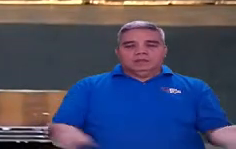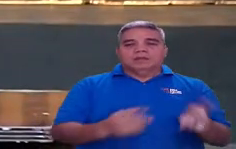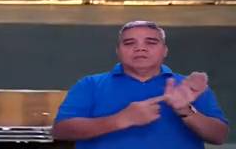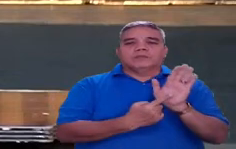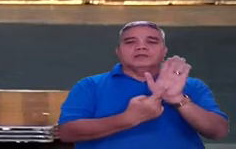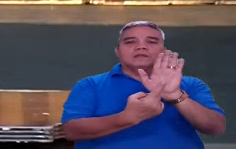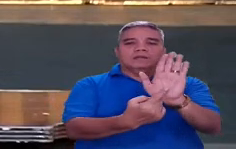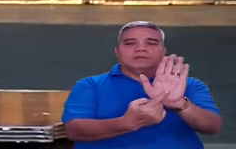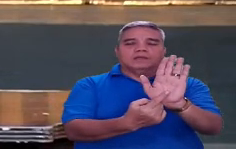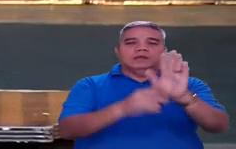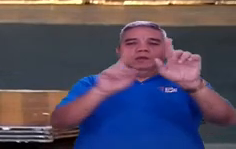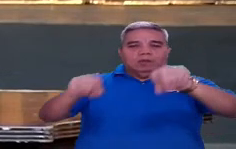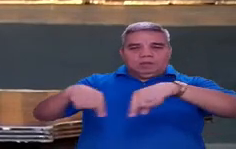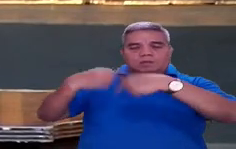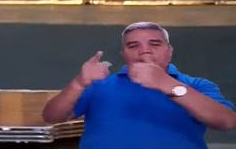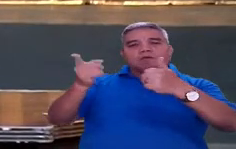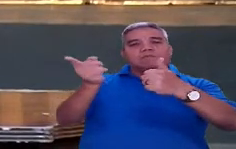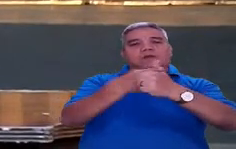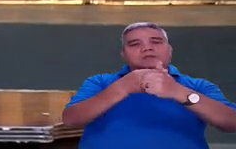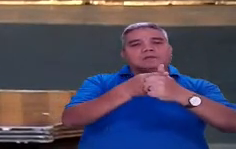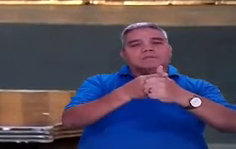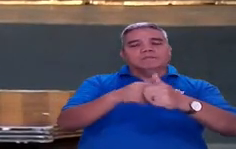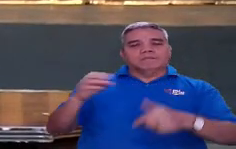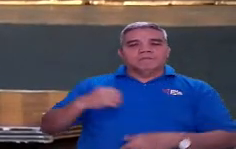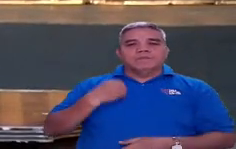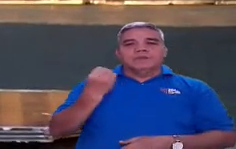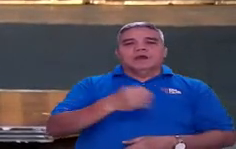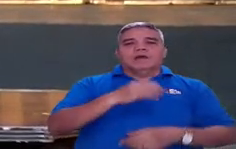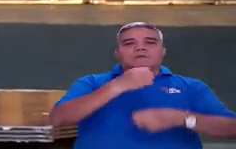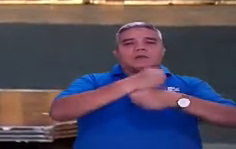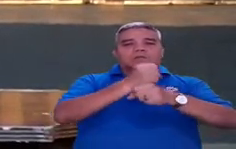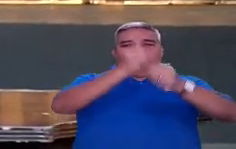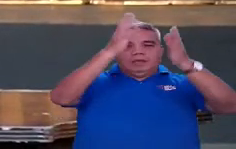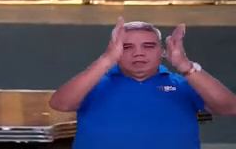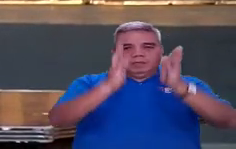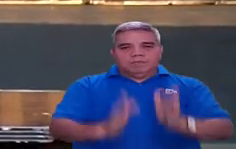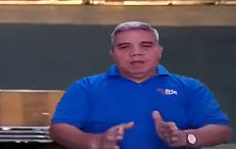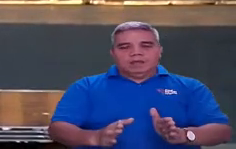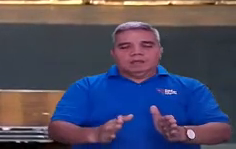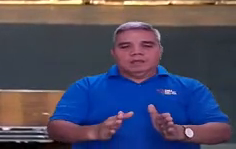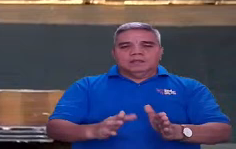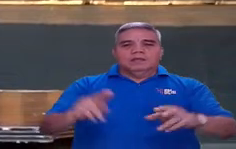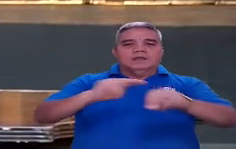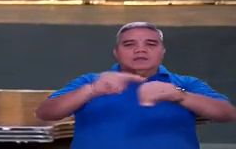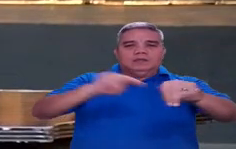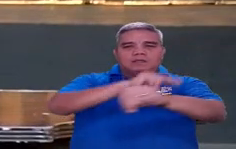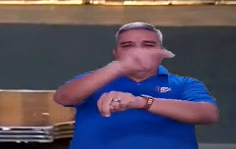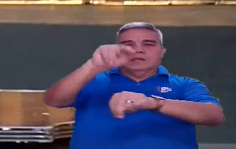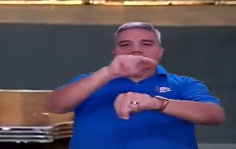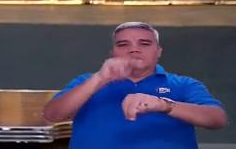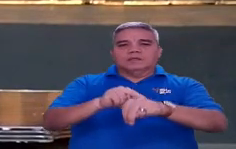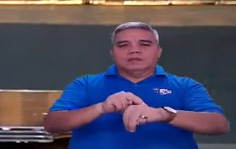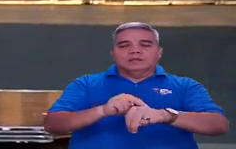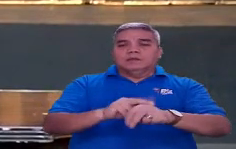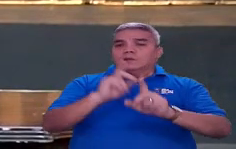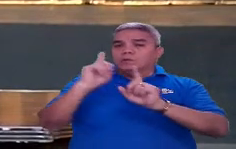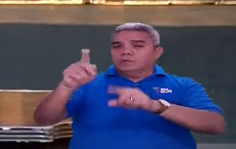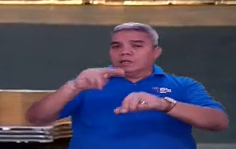our representatives going to, first up, our Creative Access Nations. Now, these are nations that are